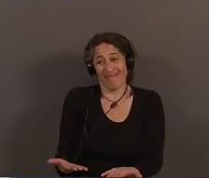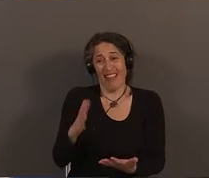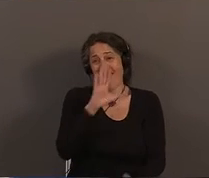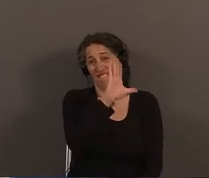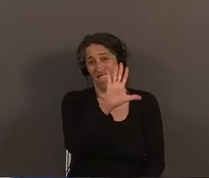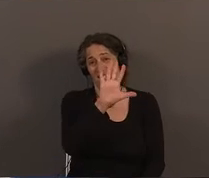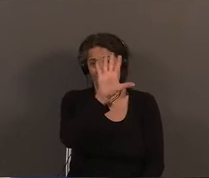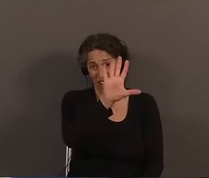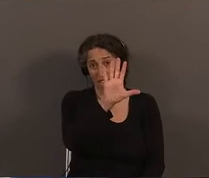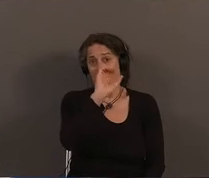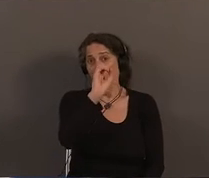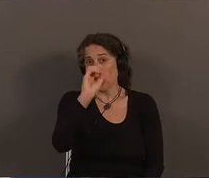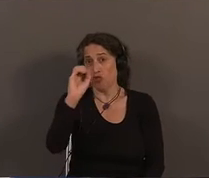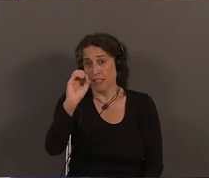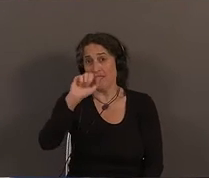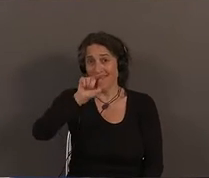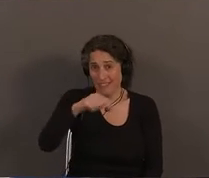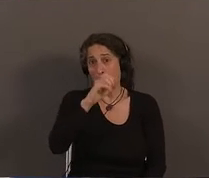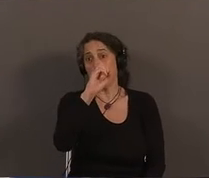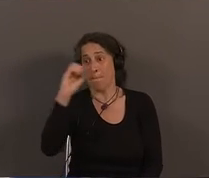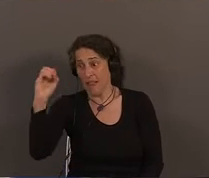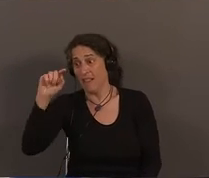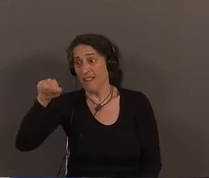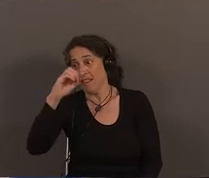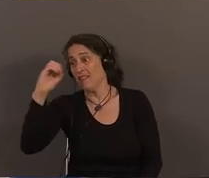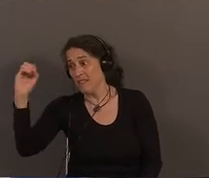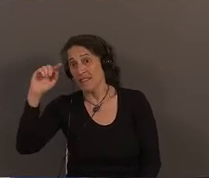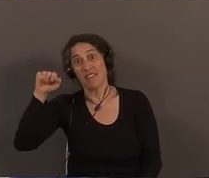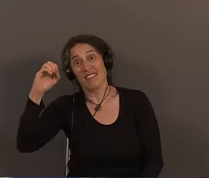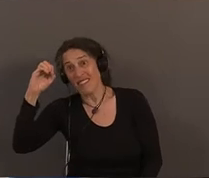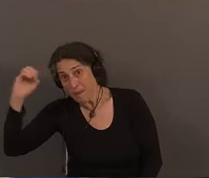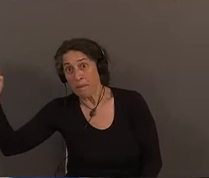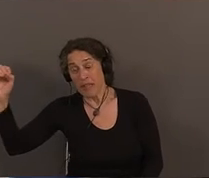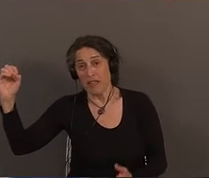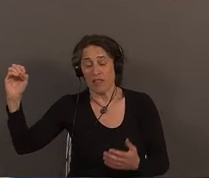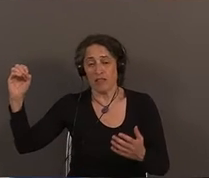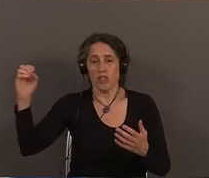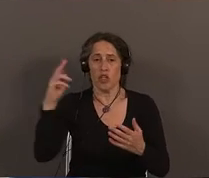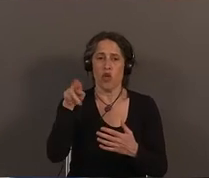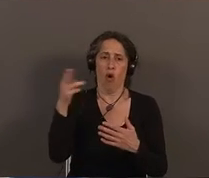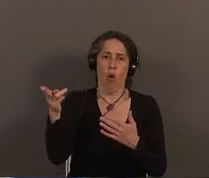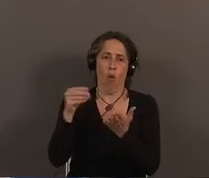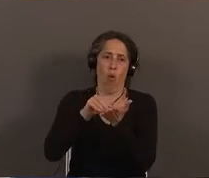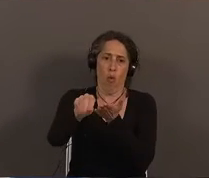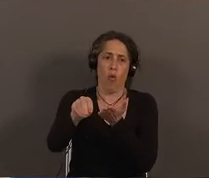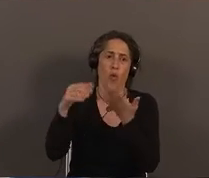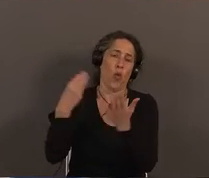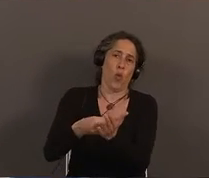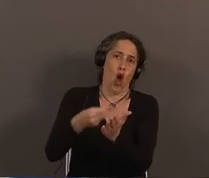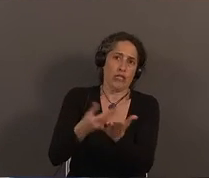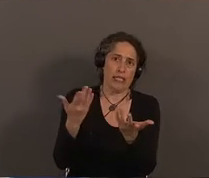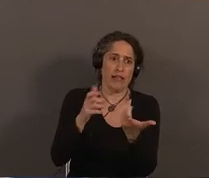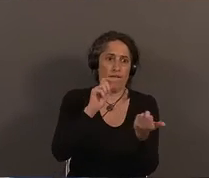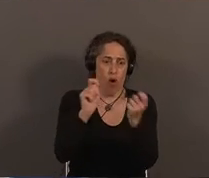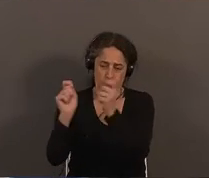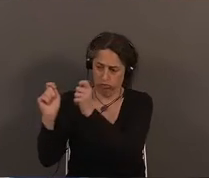and this 500 billion must be coming from private investment. So we need now to make sure